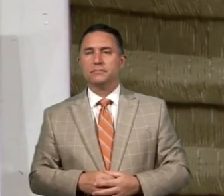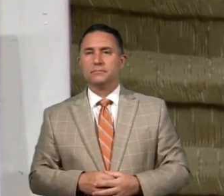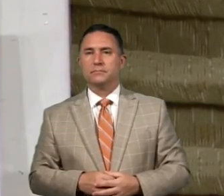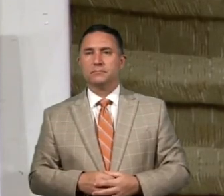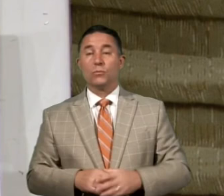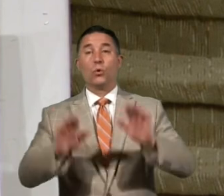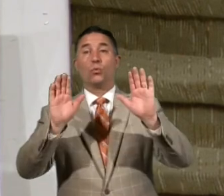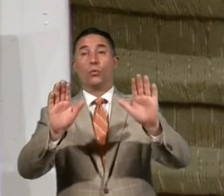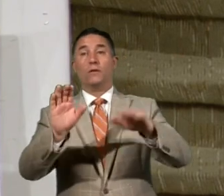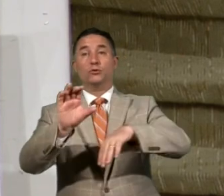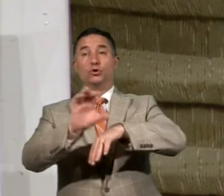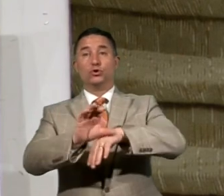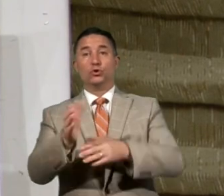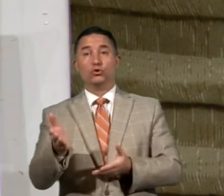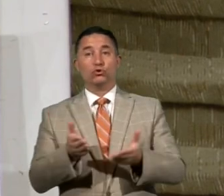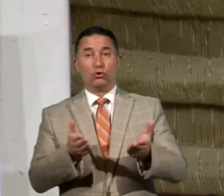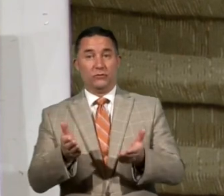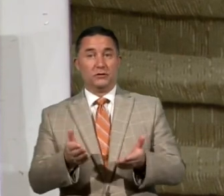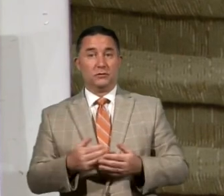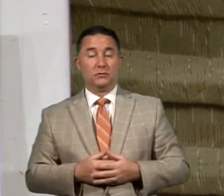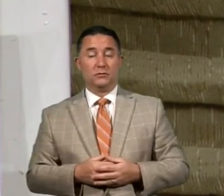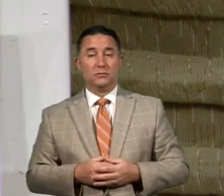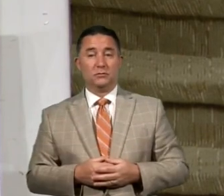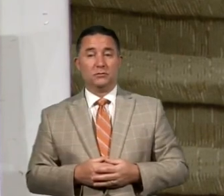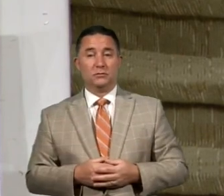We'd had a wonderful church service.